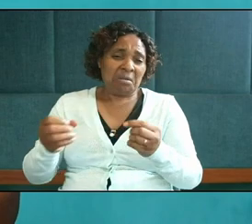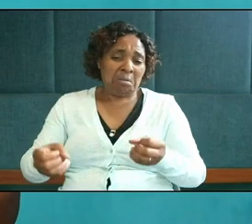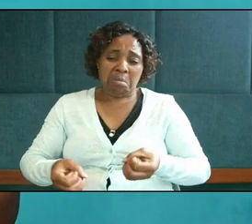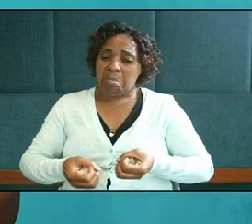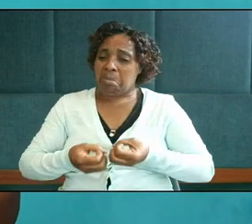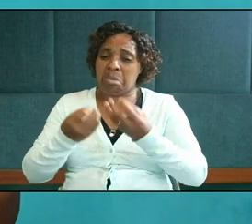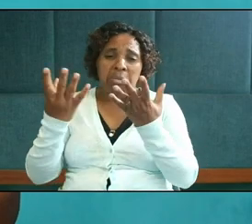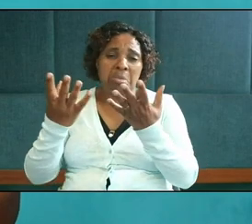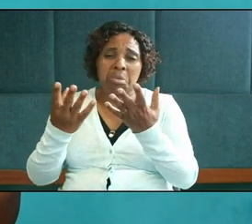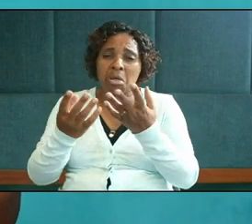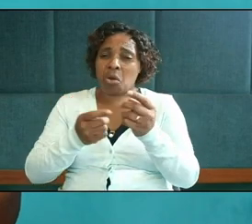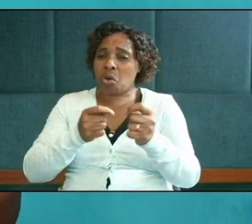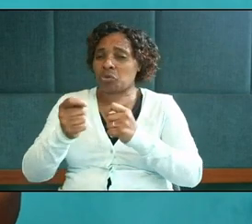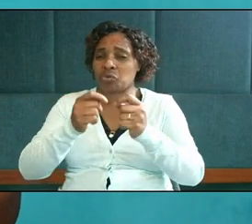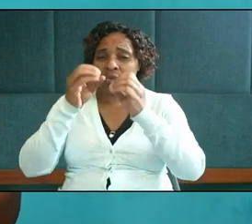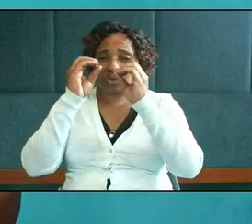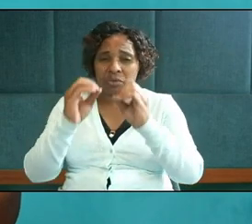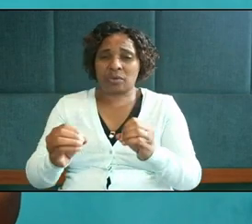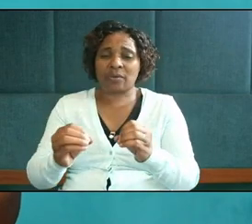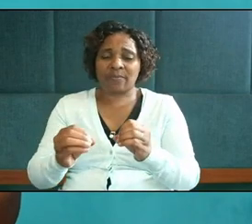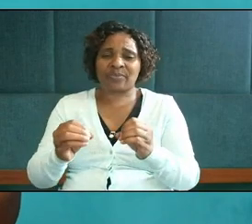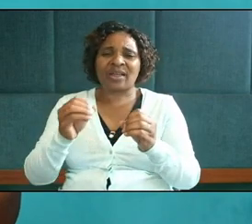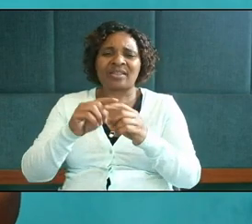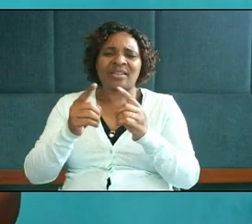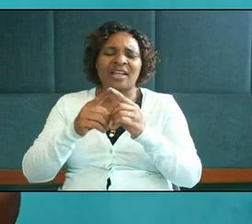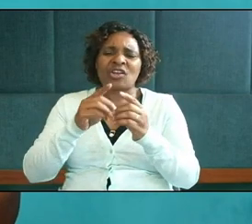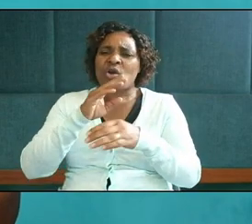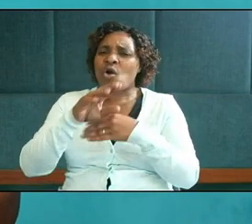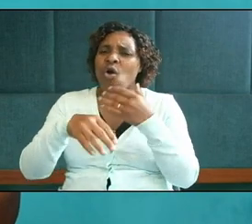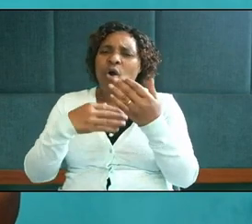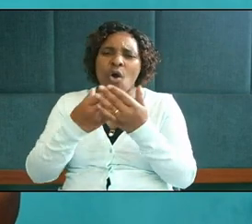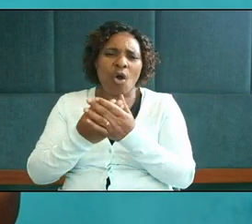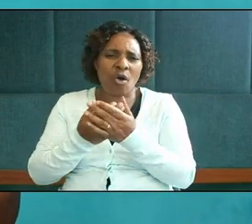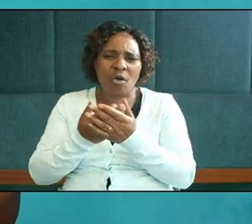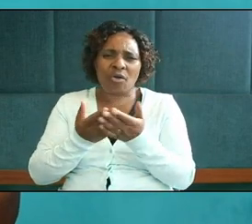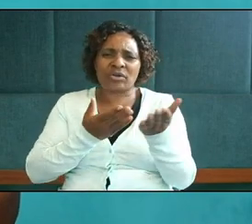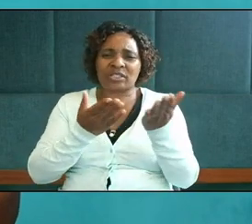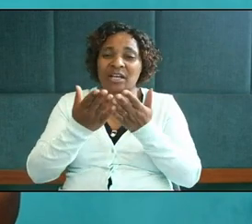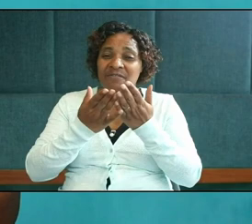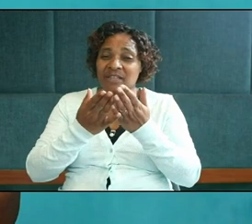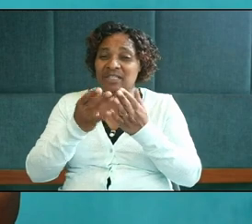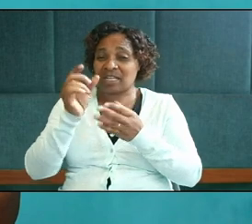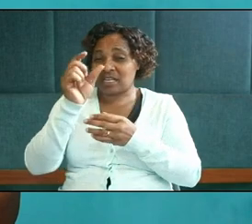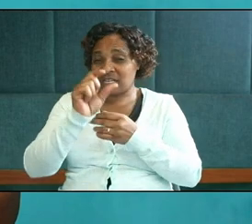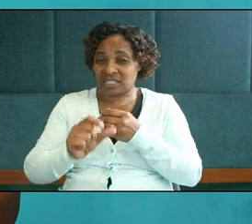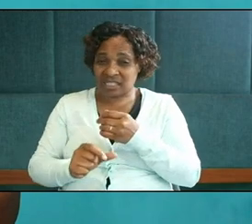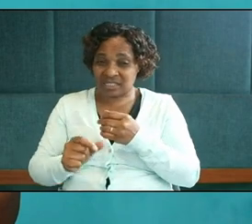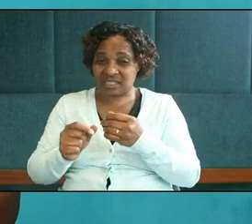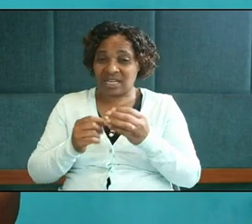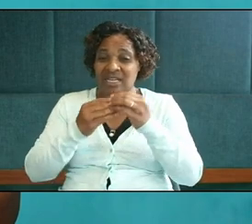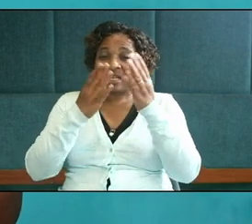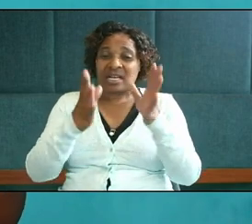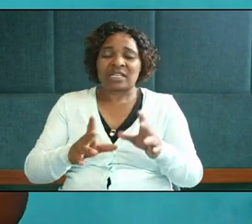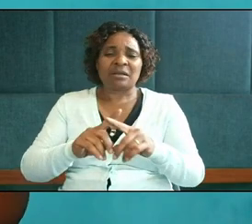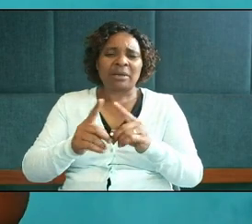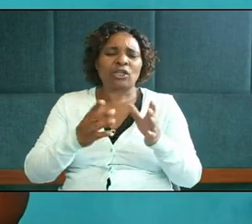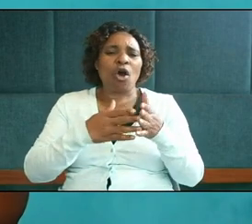of control. Now, Hophni and Phinehas served as religious leaders, but were